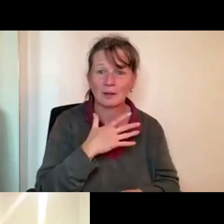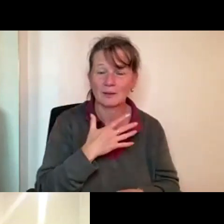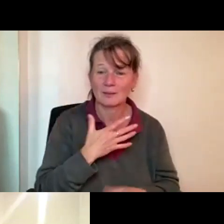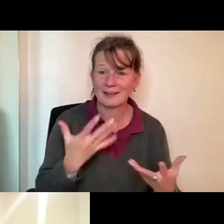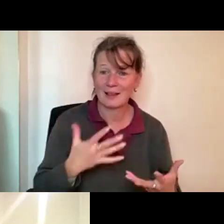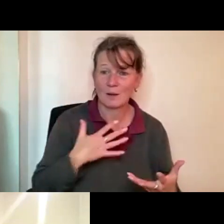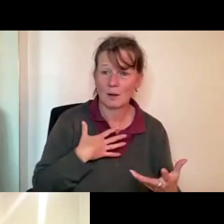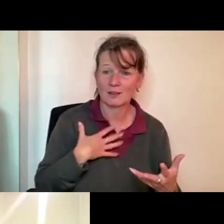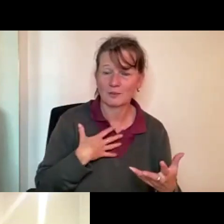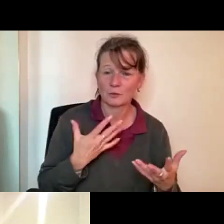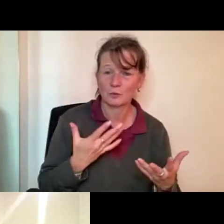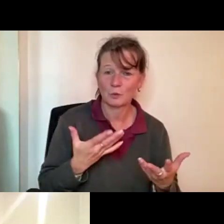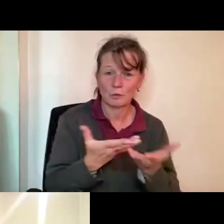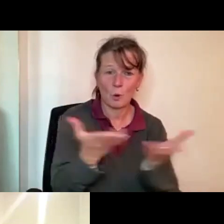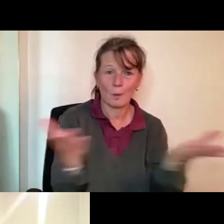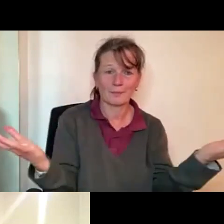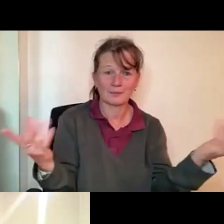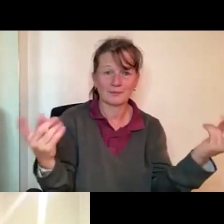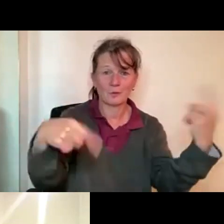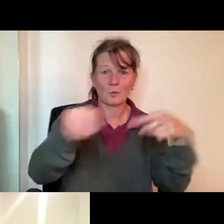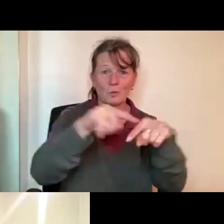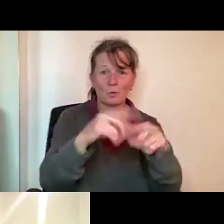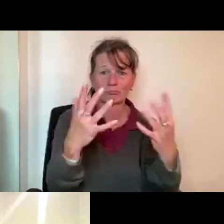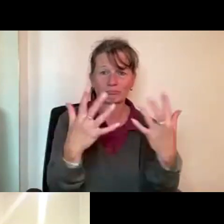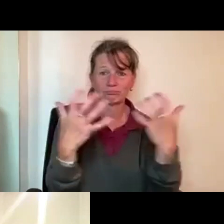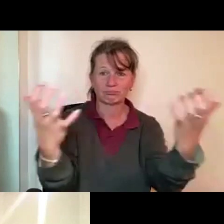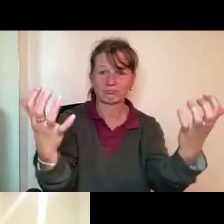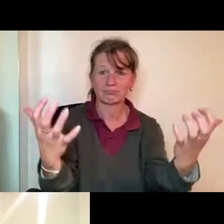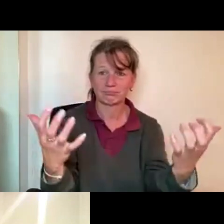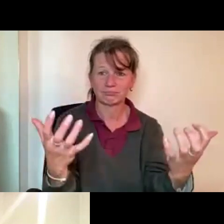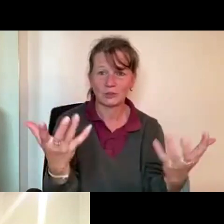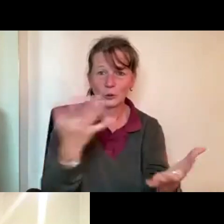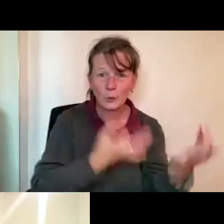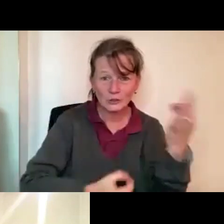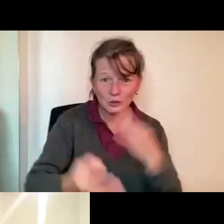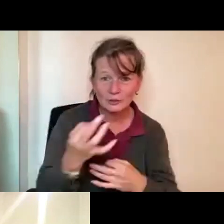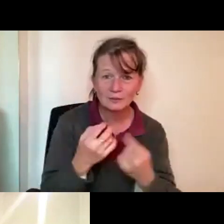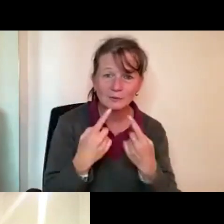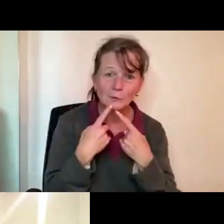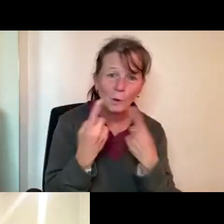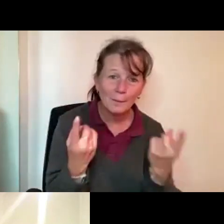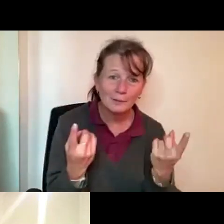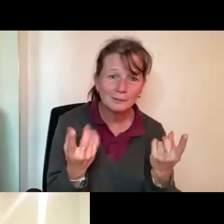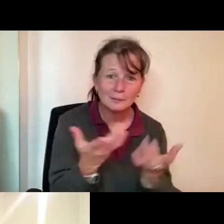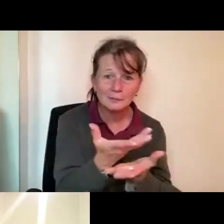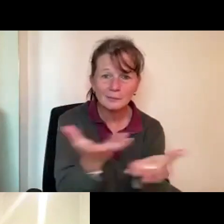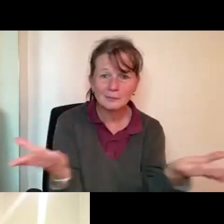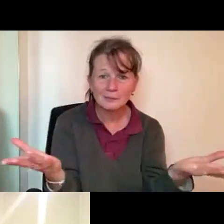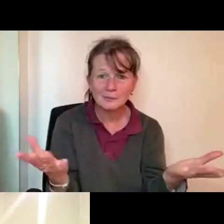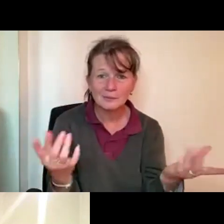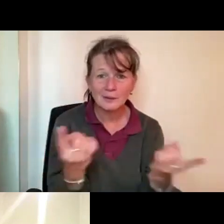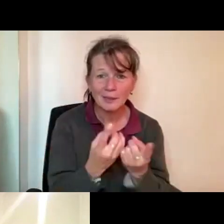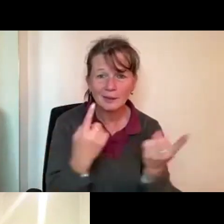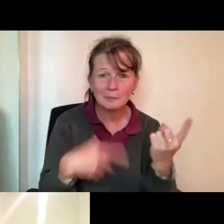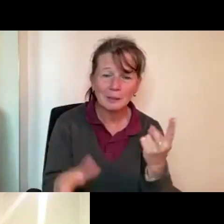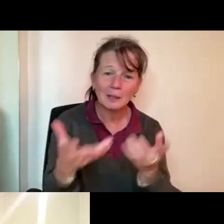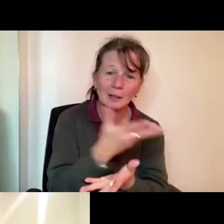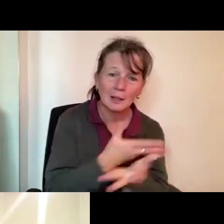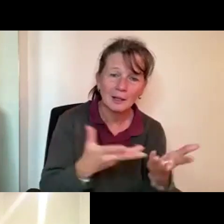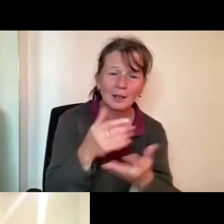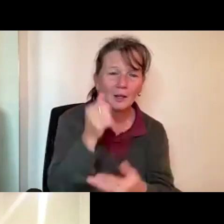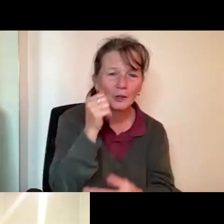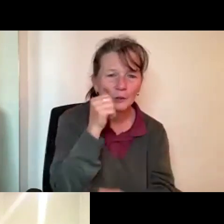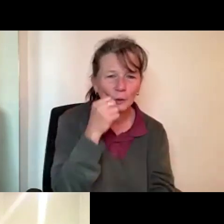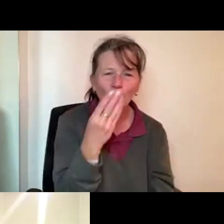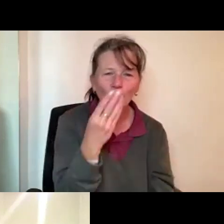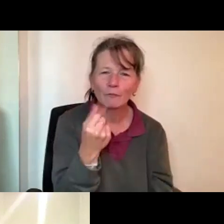just open it up to any kind of questions or comments from everybody in the room about the things we've been talking about. I know there's a couple of things I'd